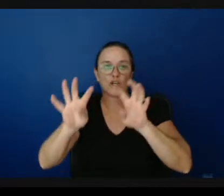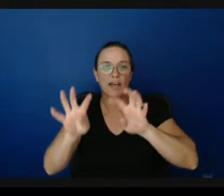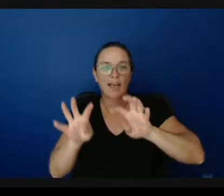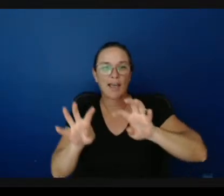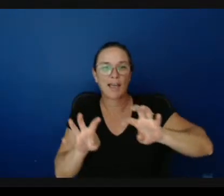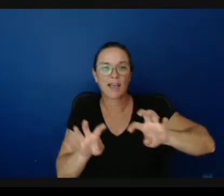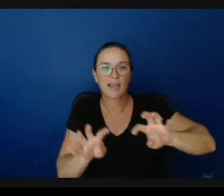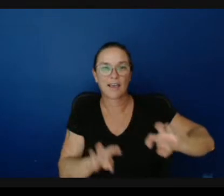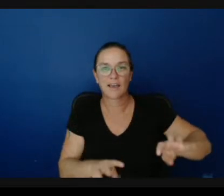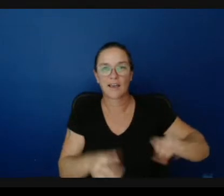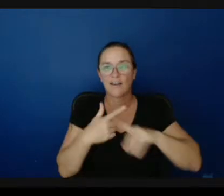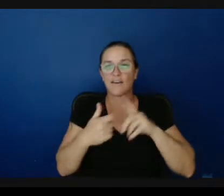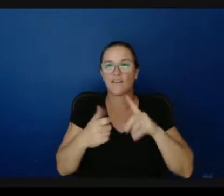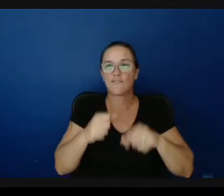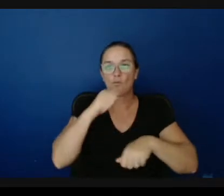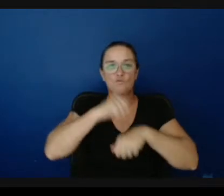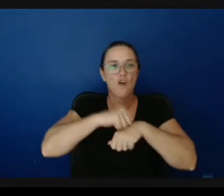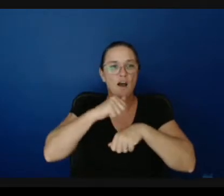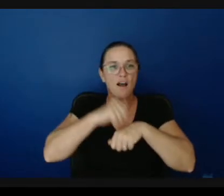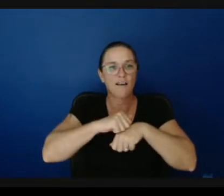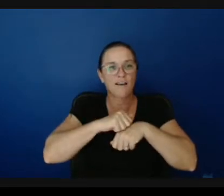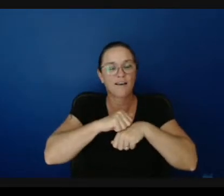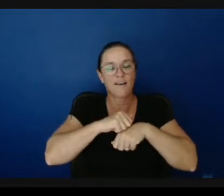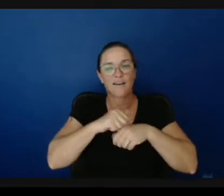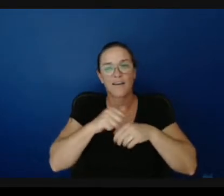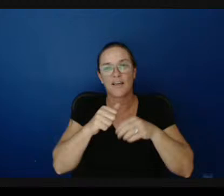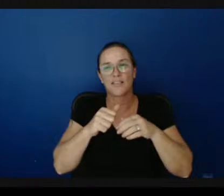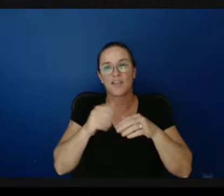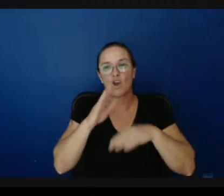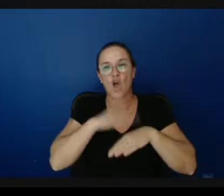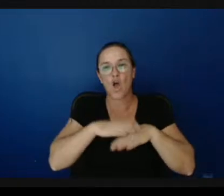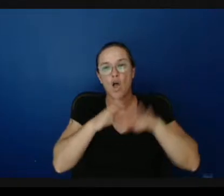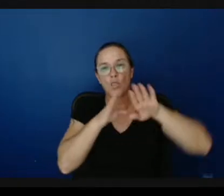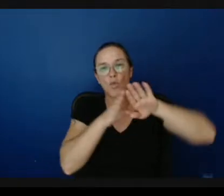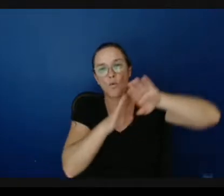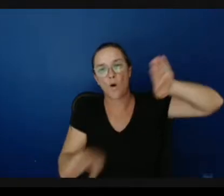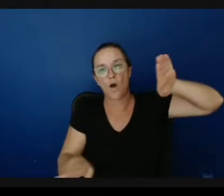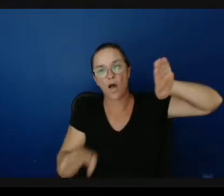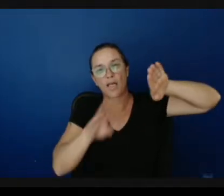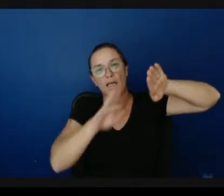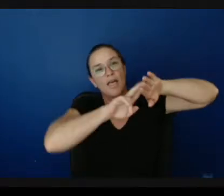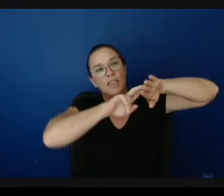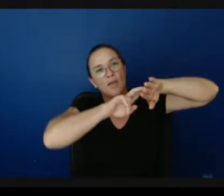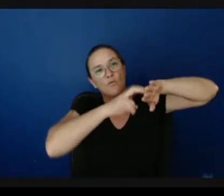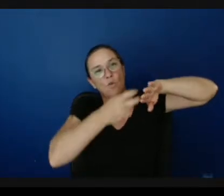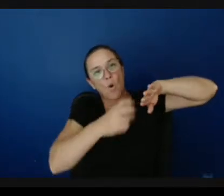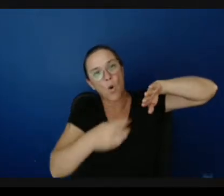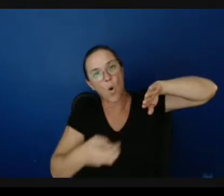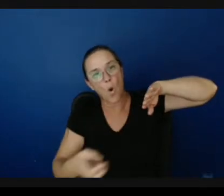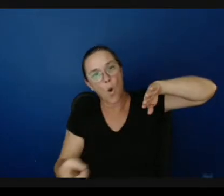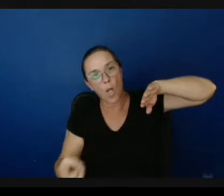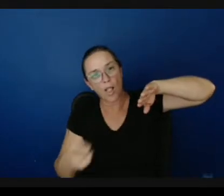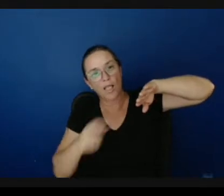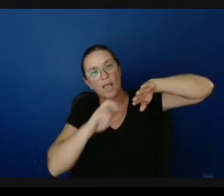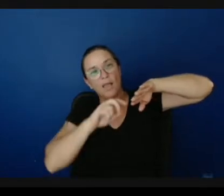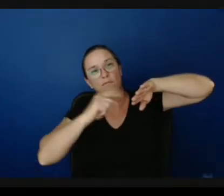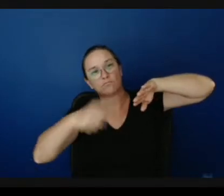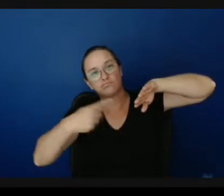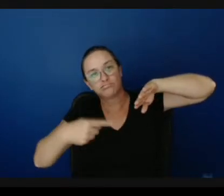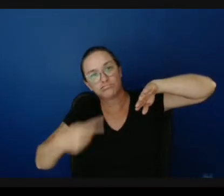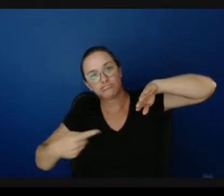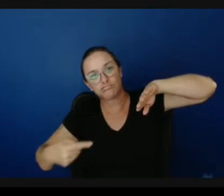of rocks that have fallen off the crater wall and slid down this tephra and then rolled down towards the lava lake, as there continues to